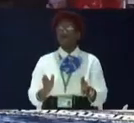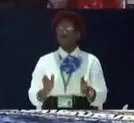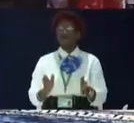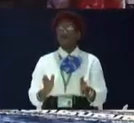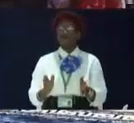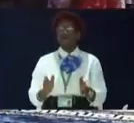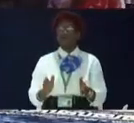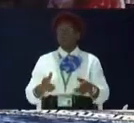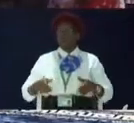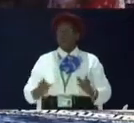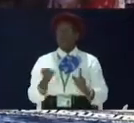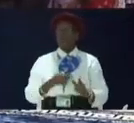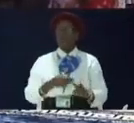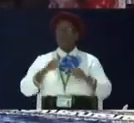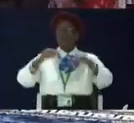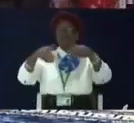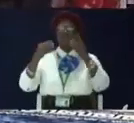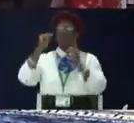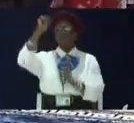Let's give Him glory.